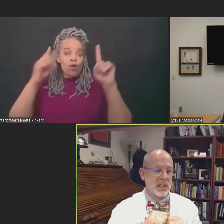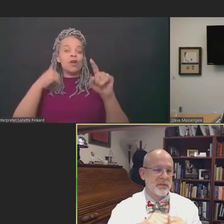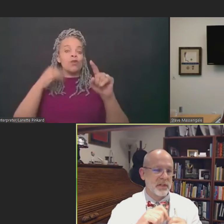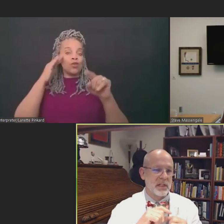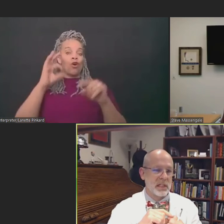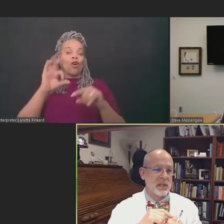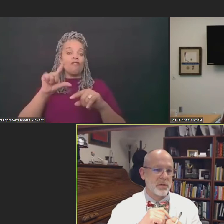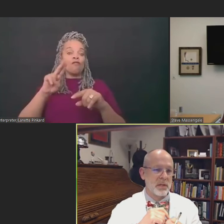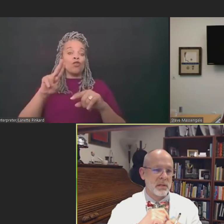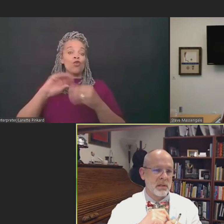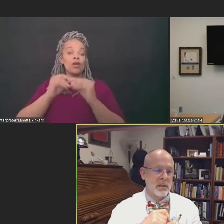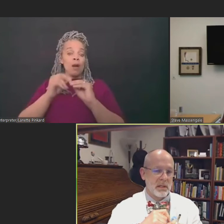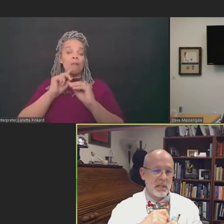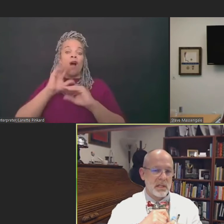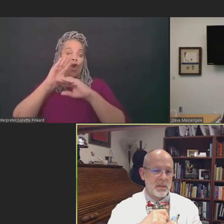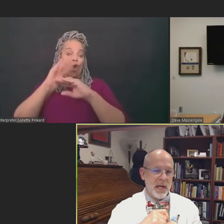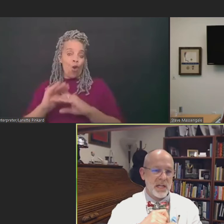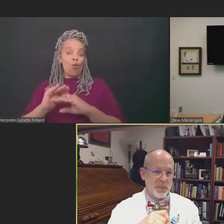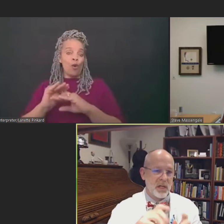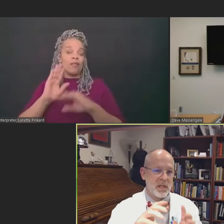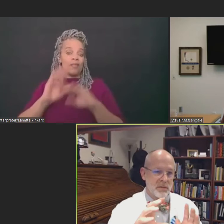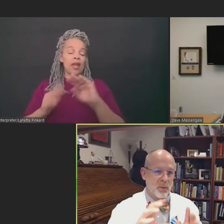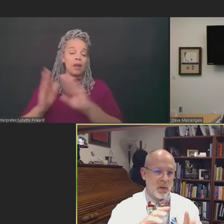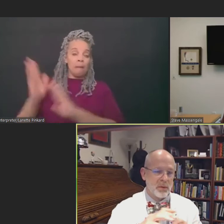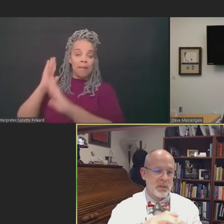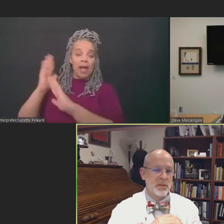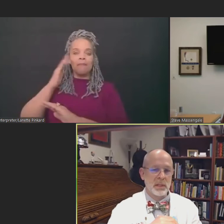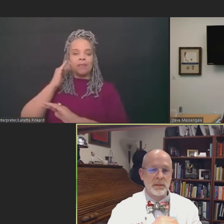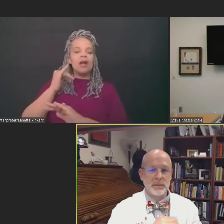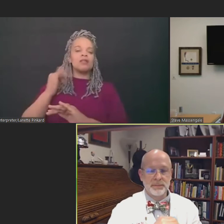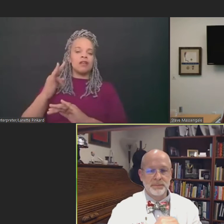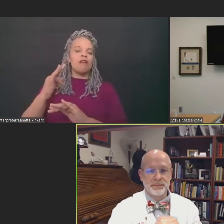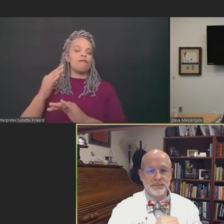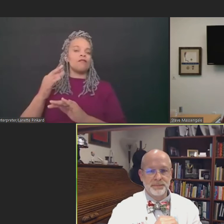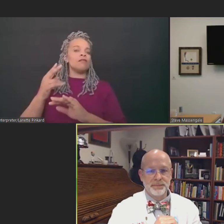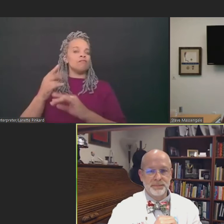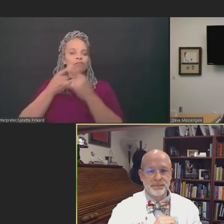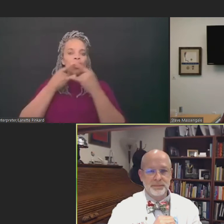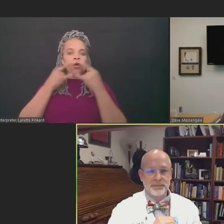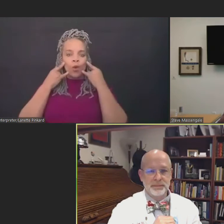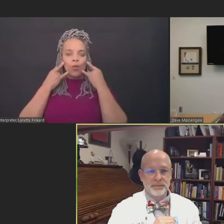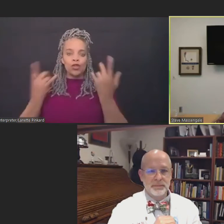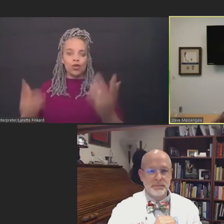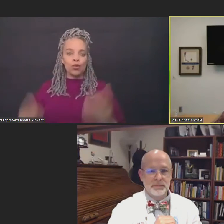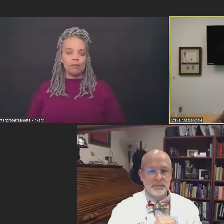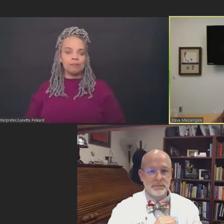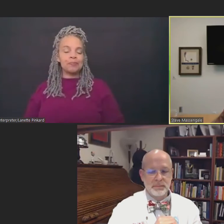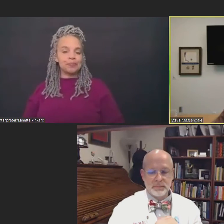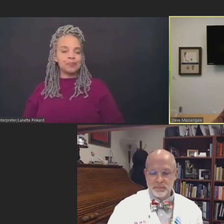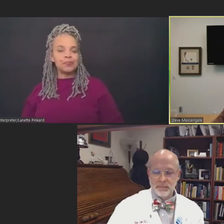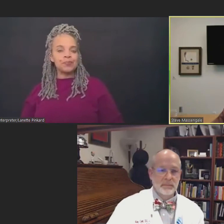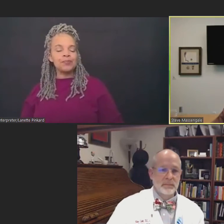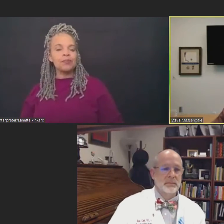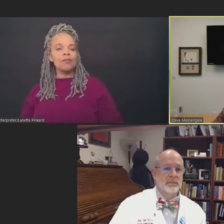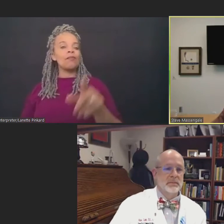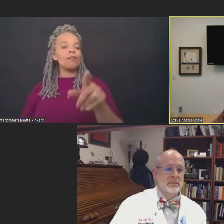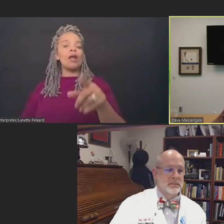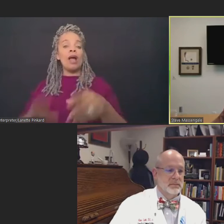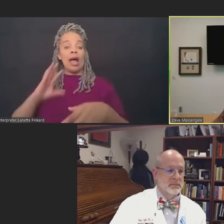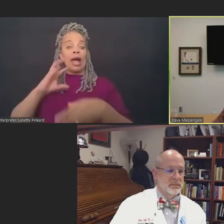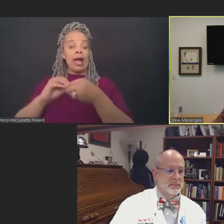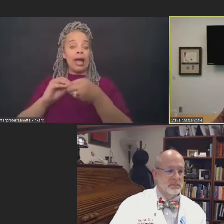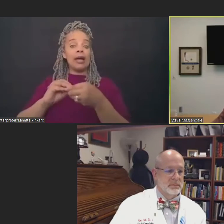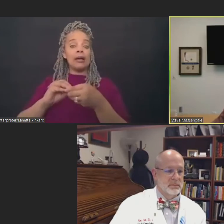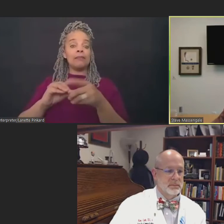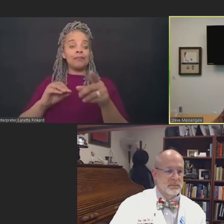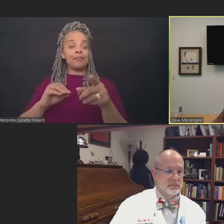are significantly lower than in the past because of what we're doing. Yeah, Right. I would add what I would add to that,